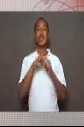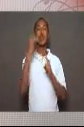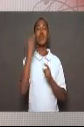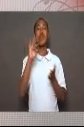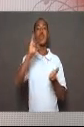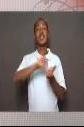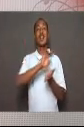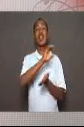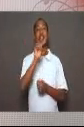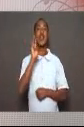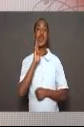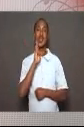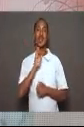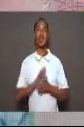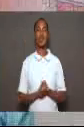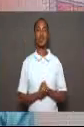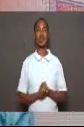form salt and water.